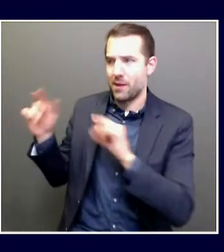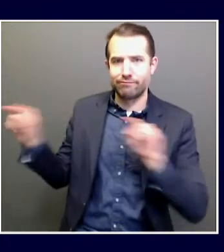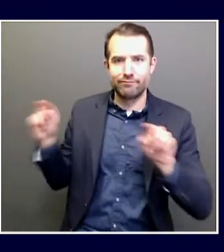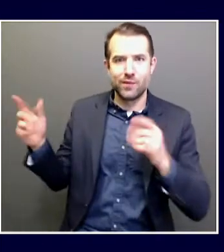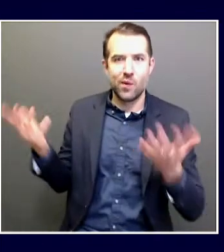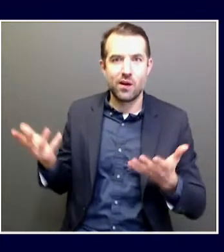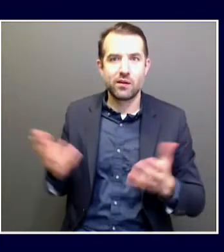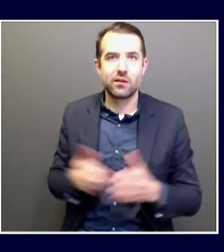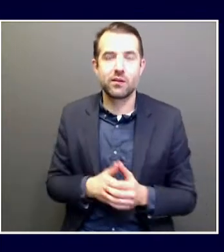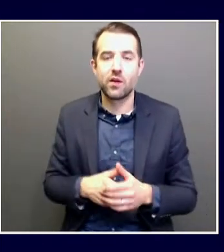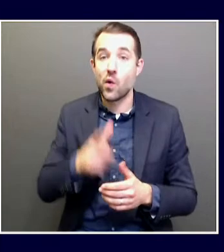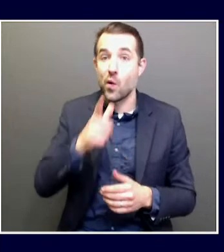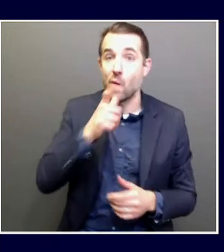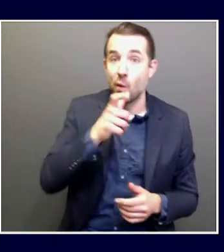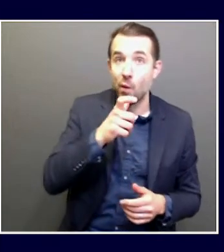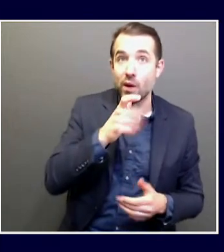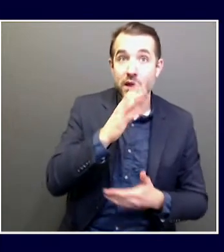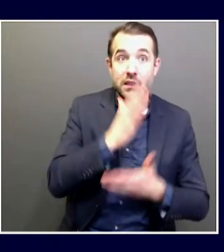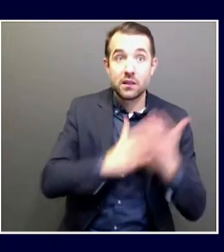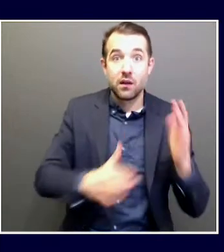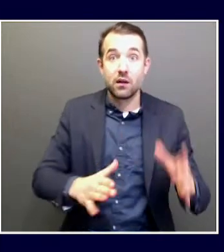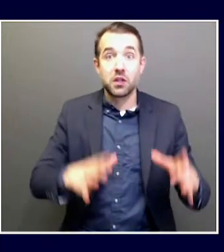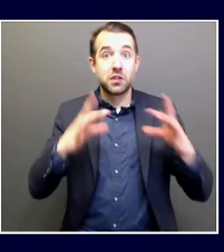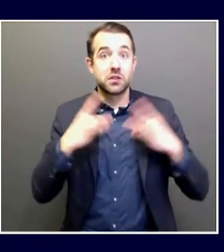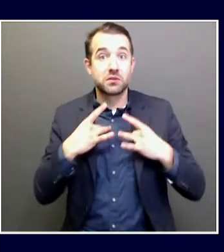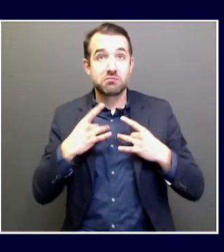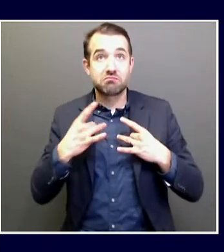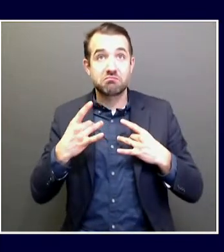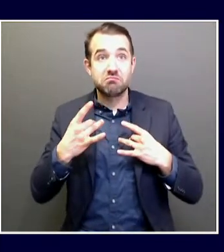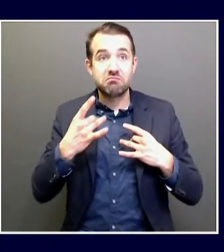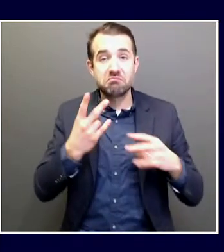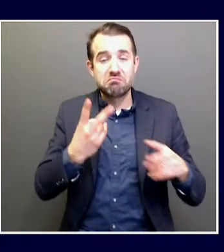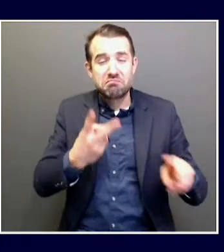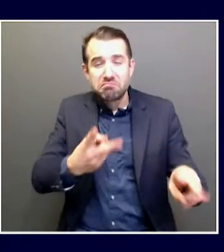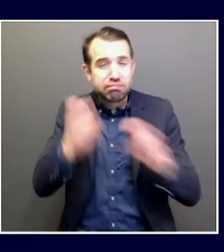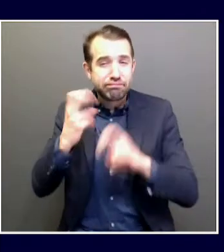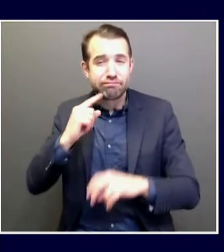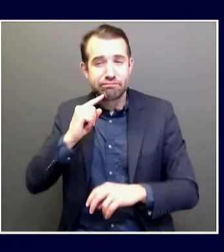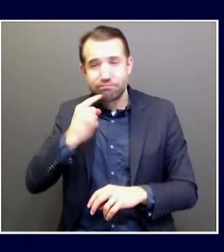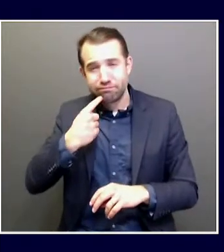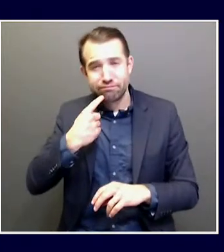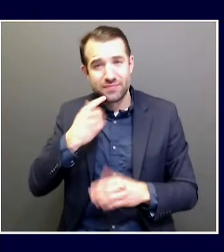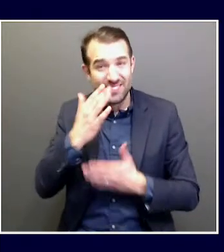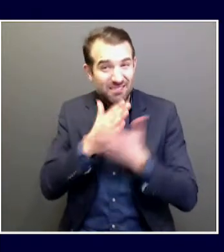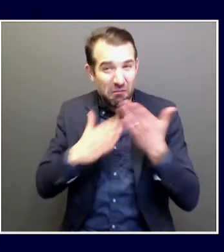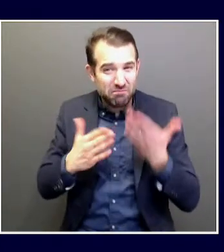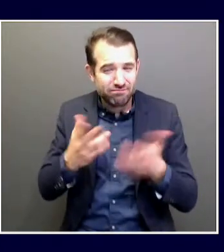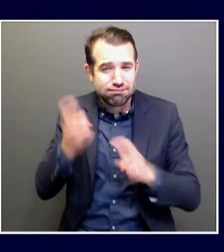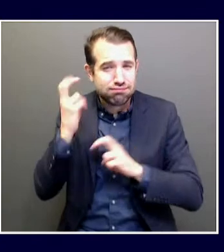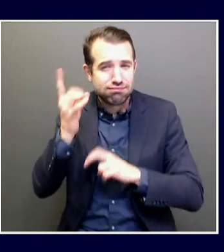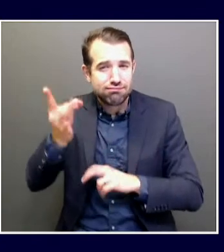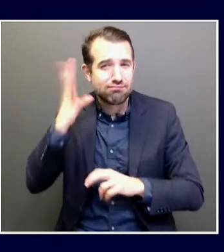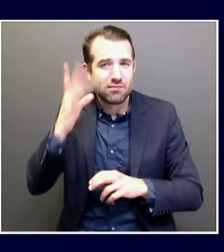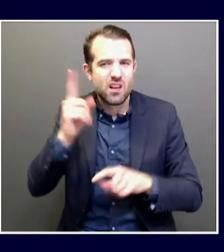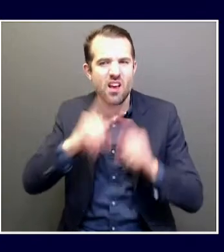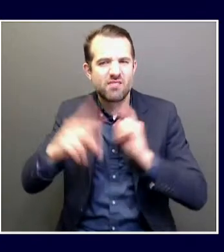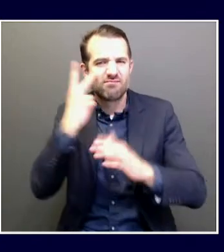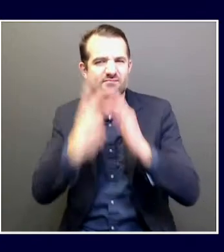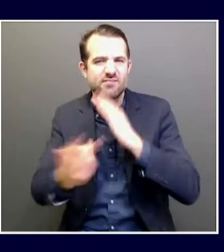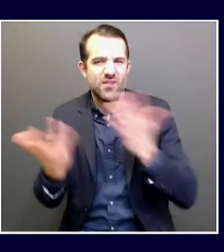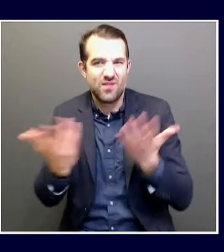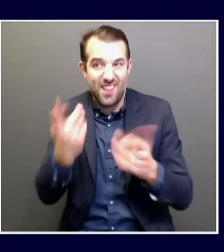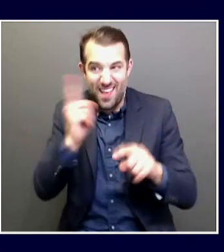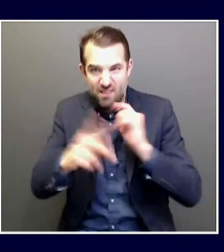out there that need to be answered before we can make any definitive statements about its severity. That's why, in terms